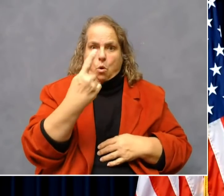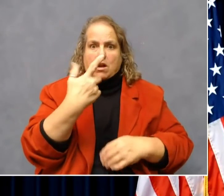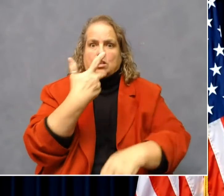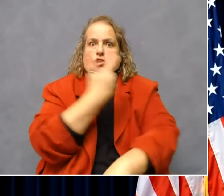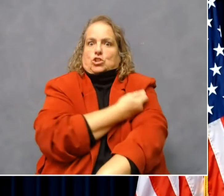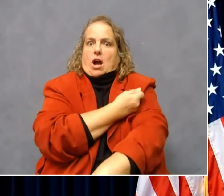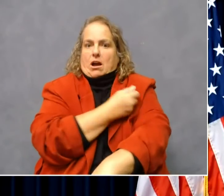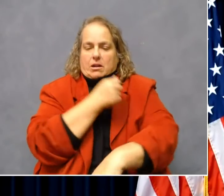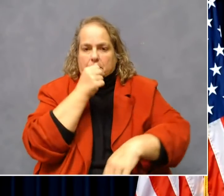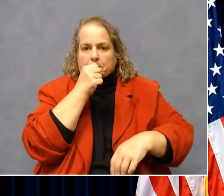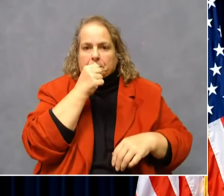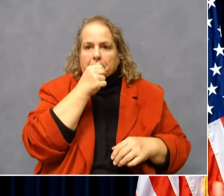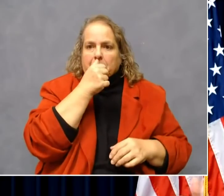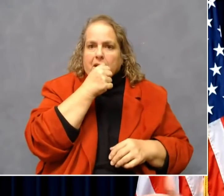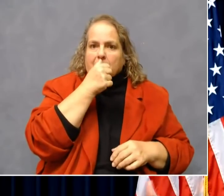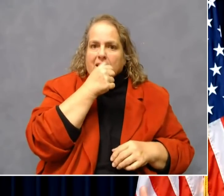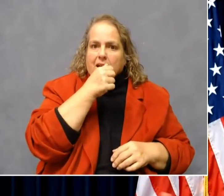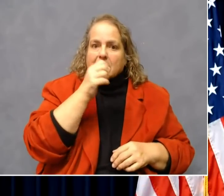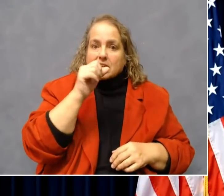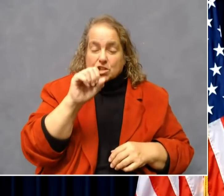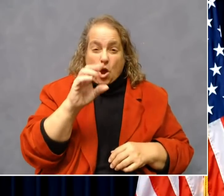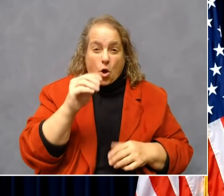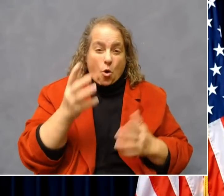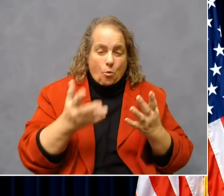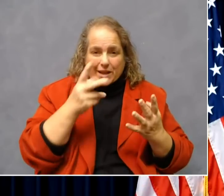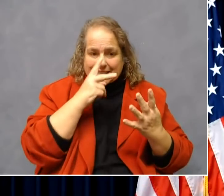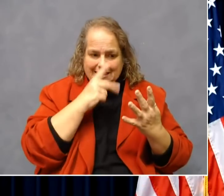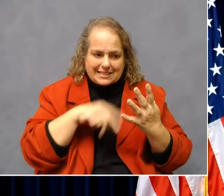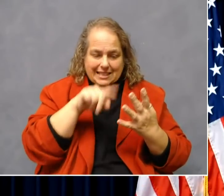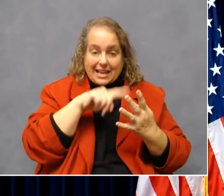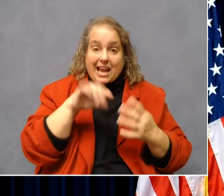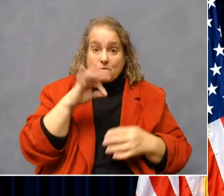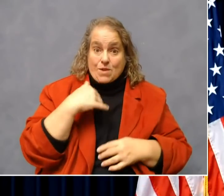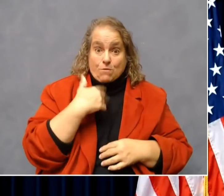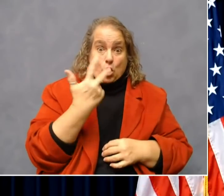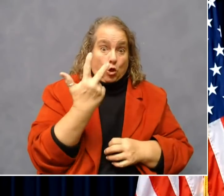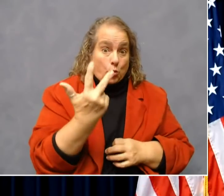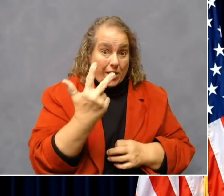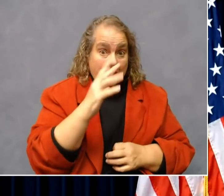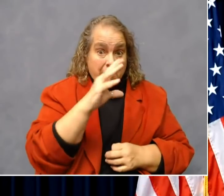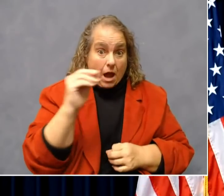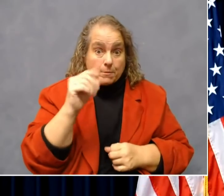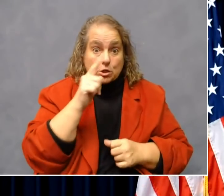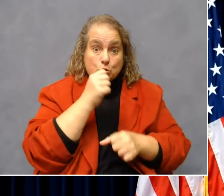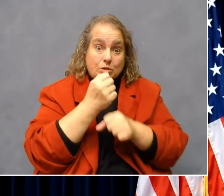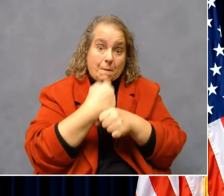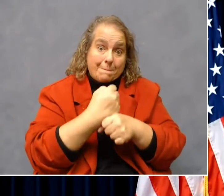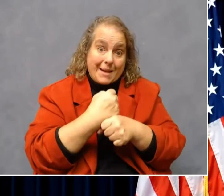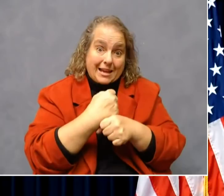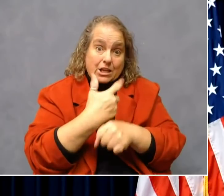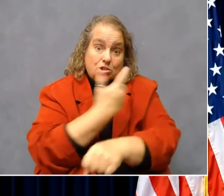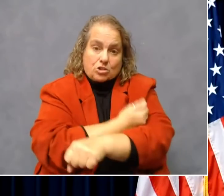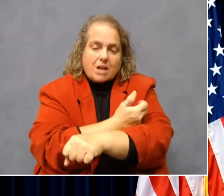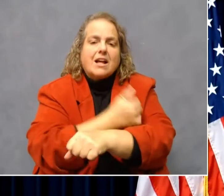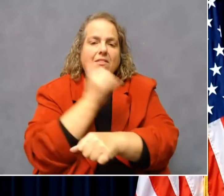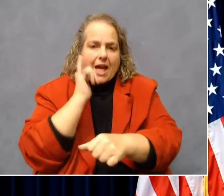with everybody manufacturing, then that'll speed up the timeline and the amounts that we're getting as